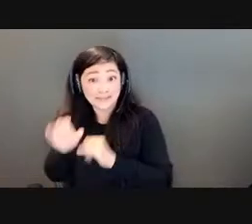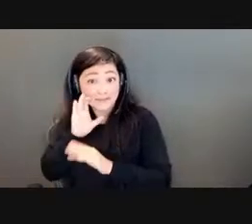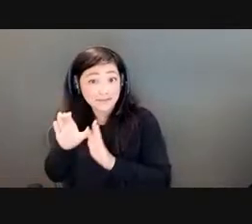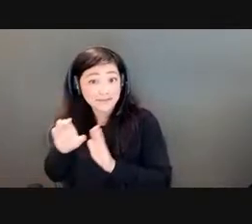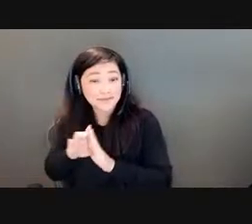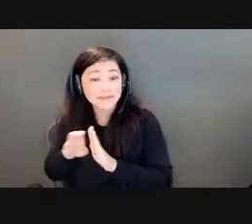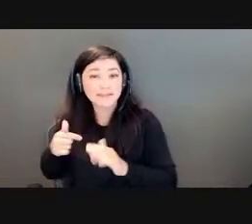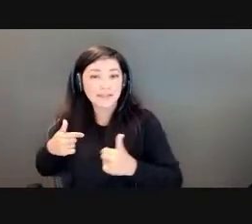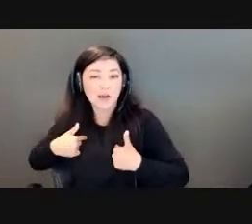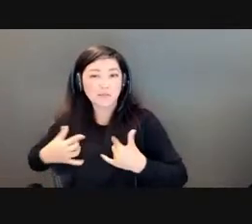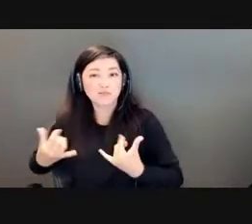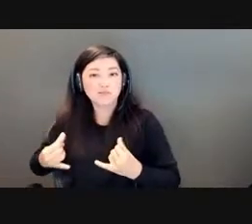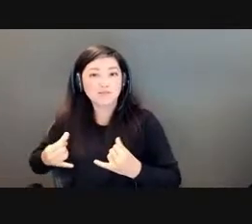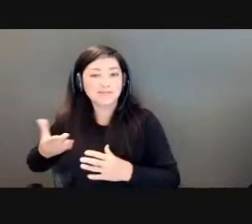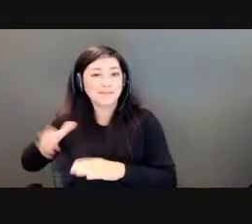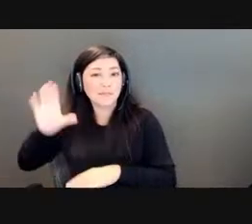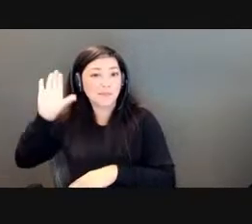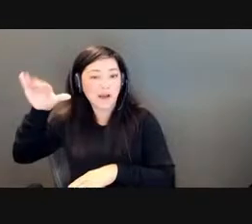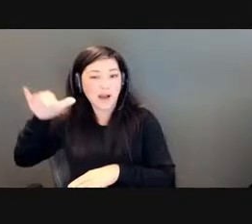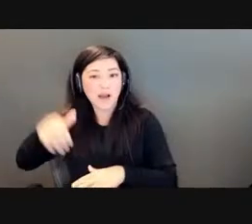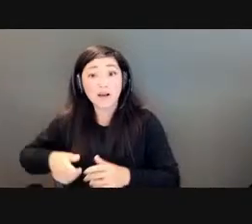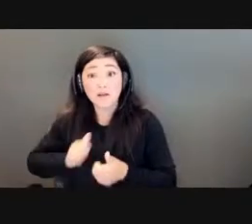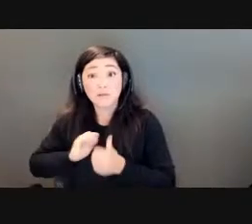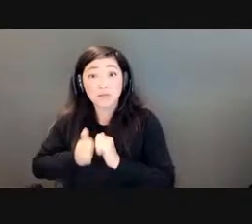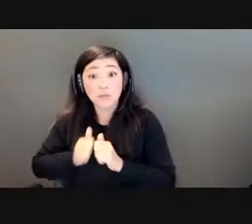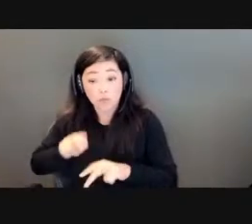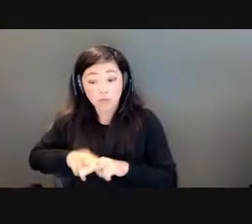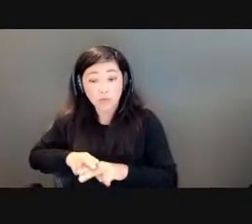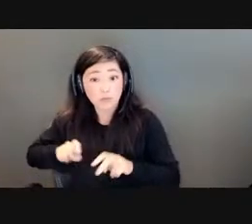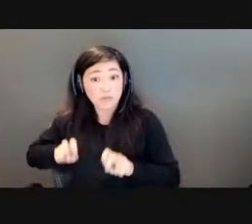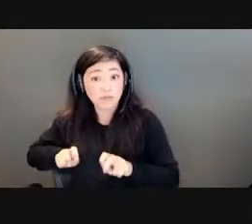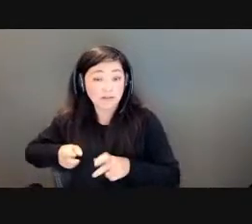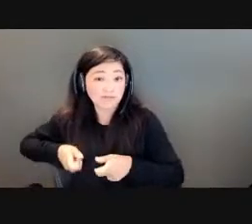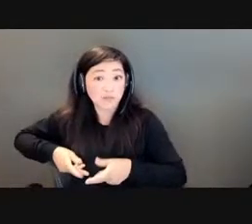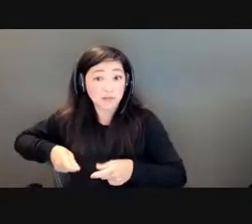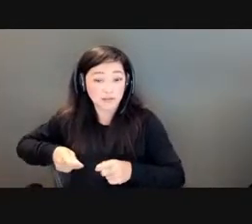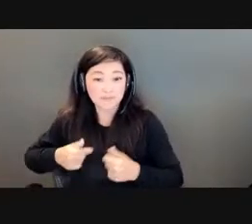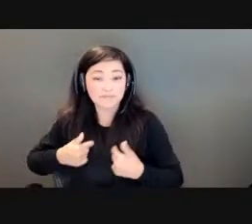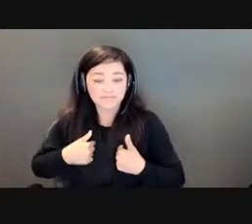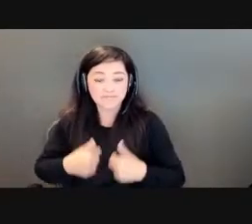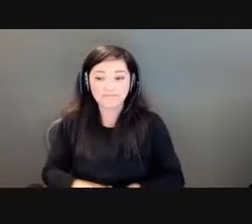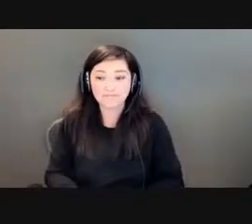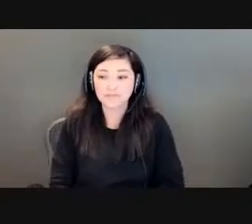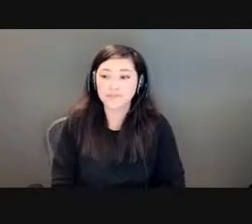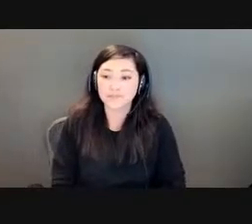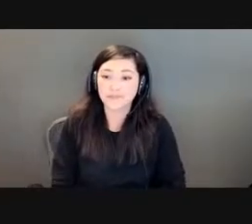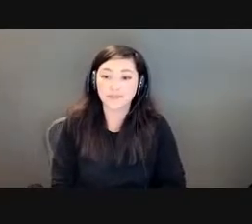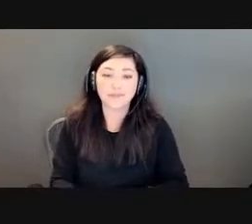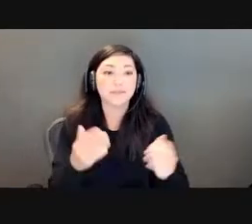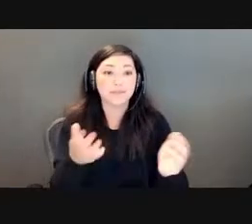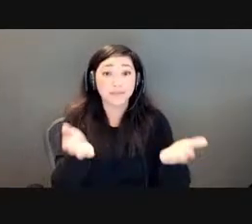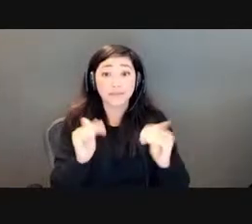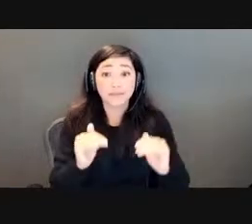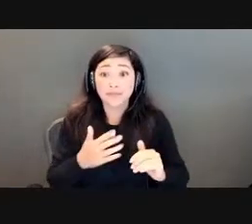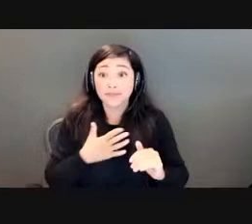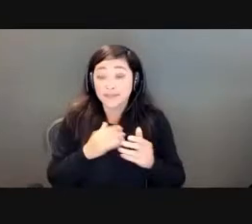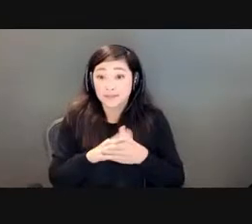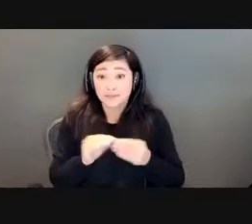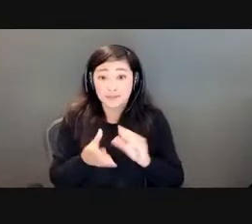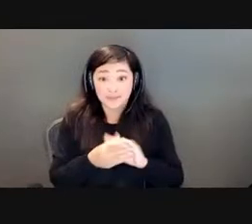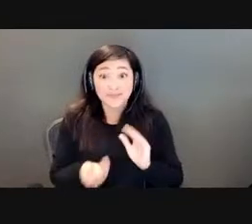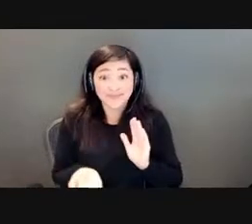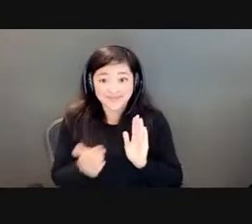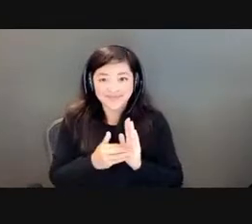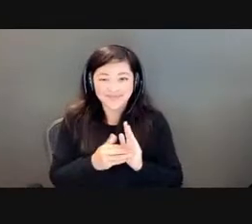wheelchair basketball and in a sport chair and dribbling a basketball. The next slide also says my story at the